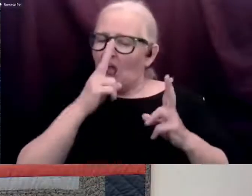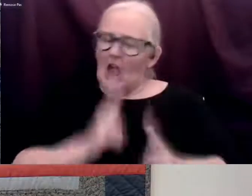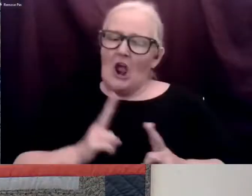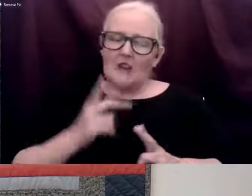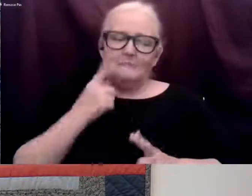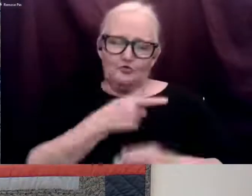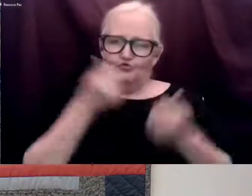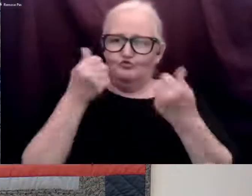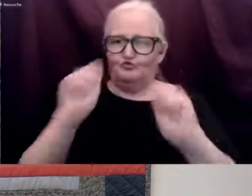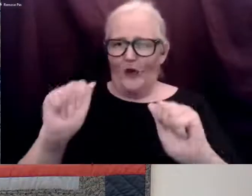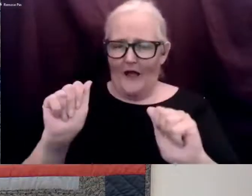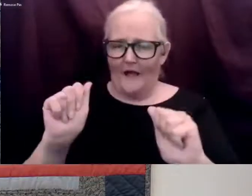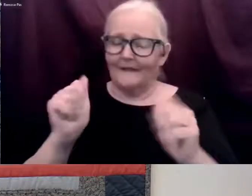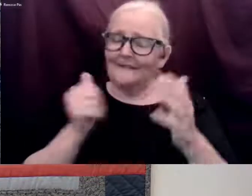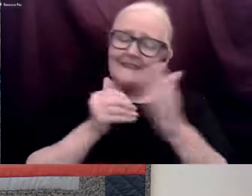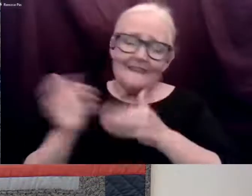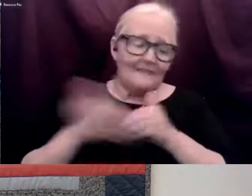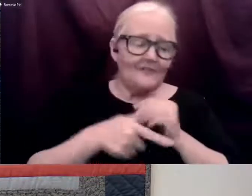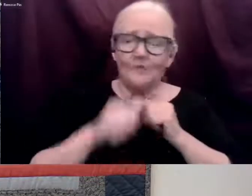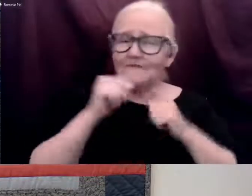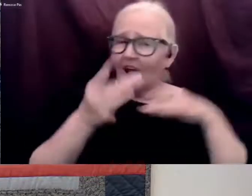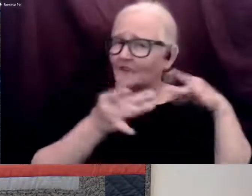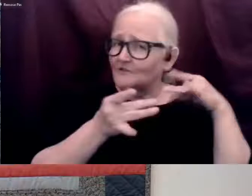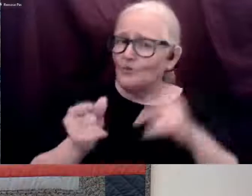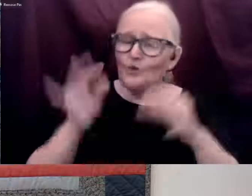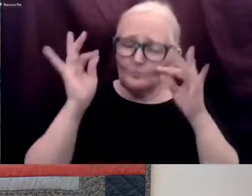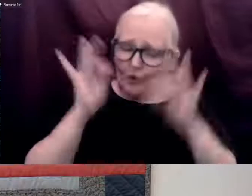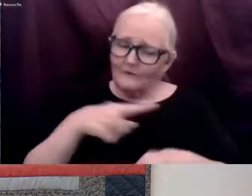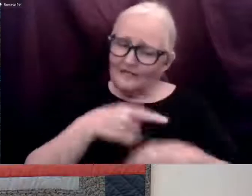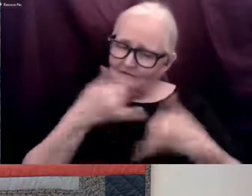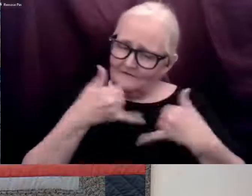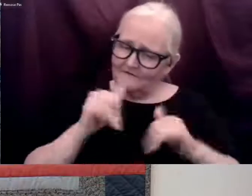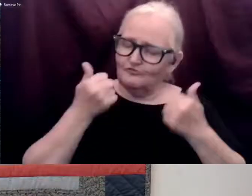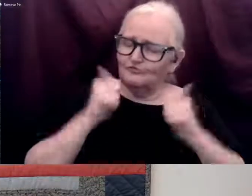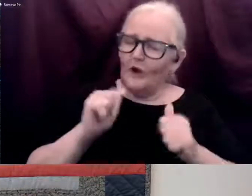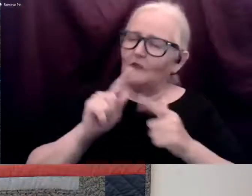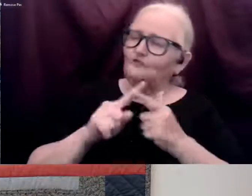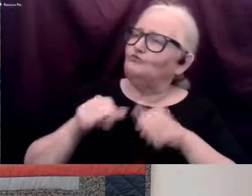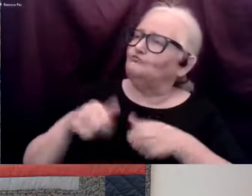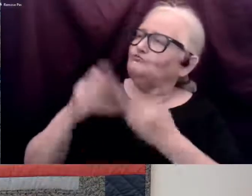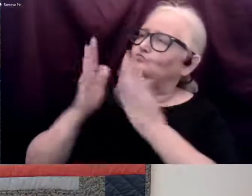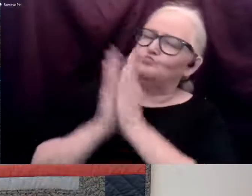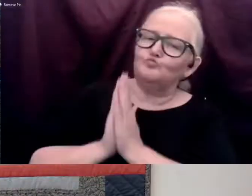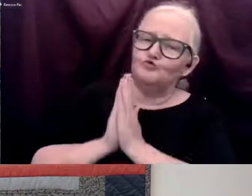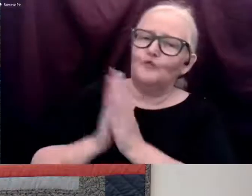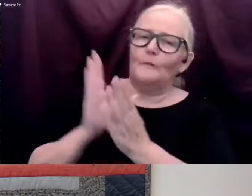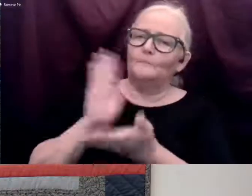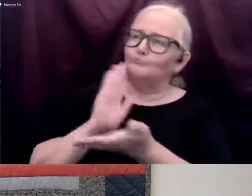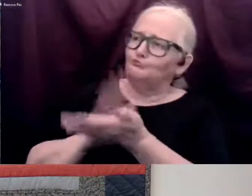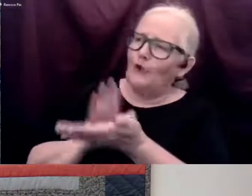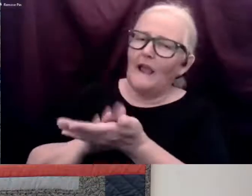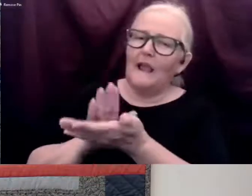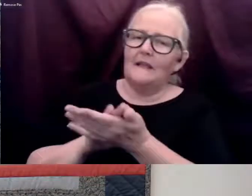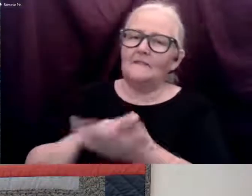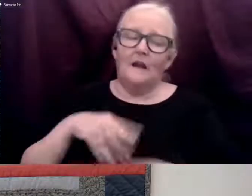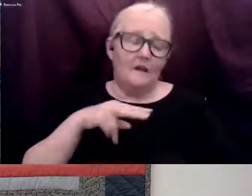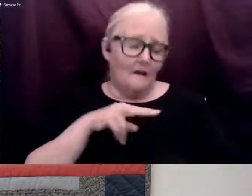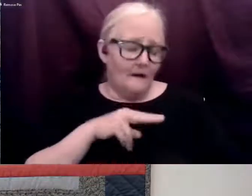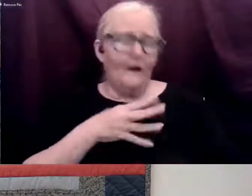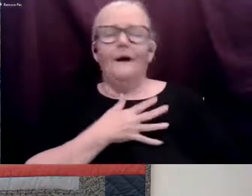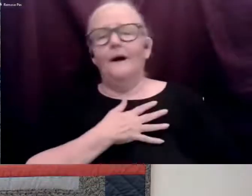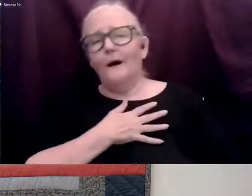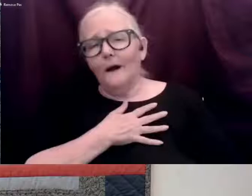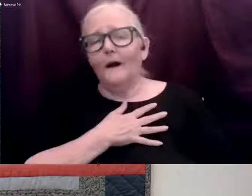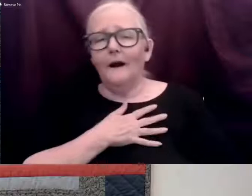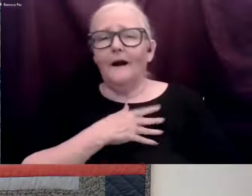give praise. I imagine a God who's moved by our attempts to care for one another and to name the